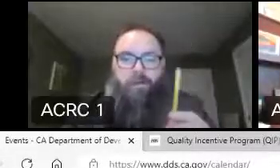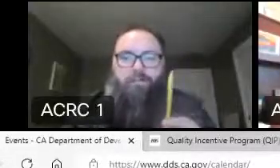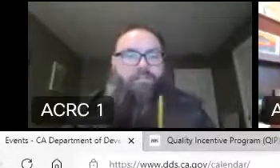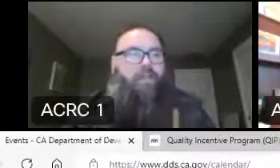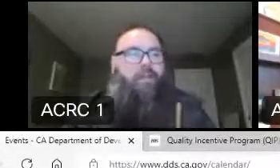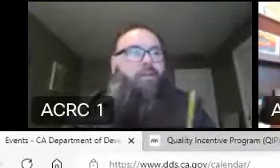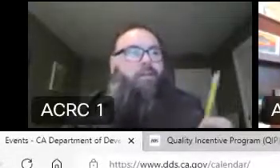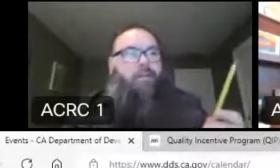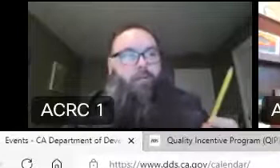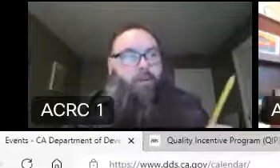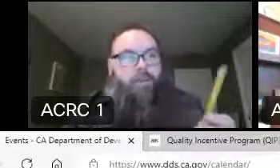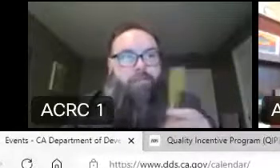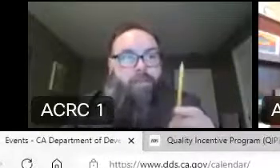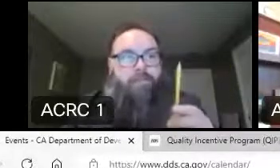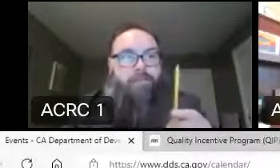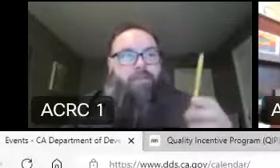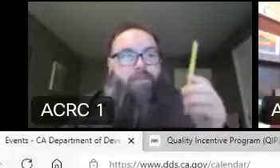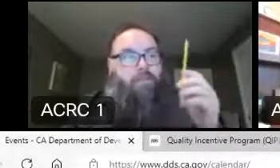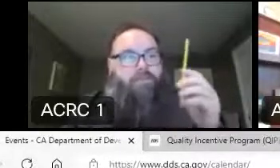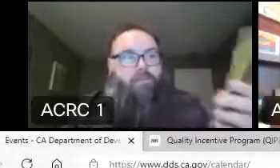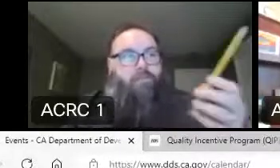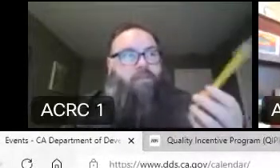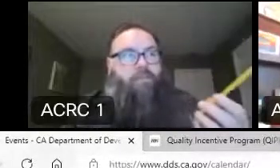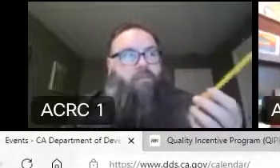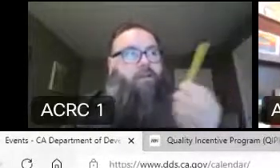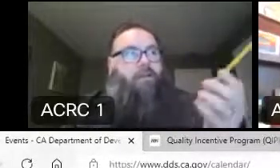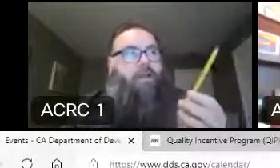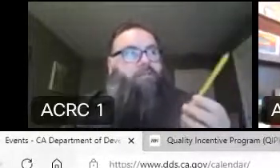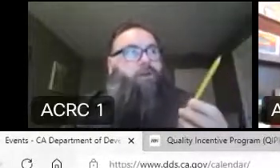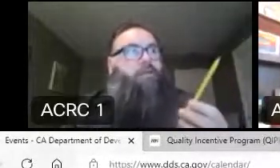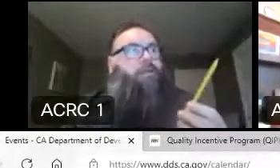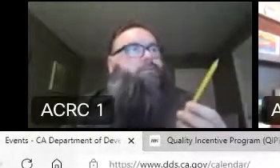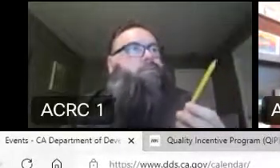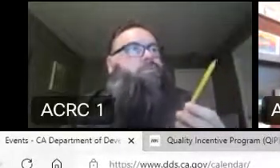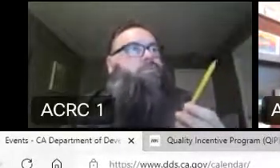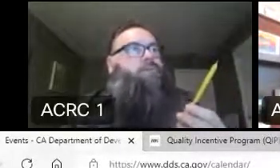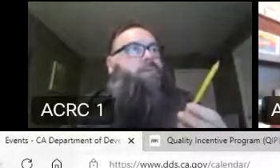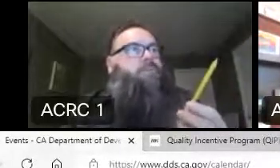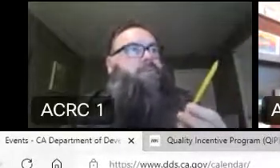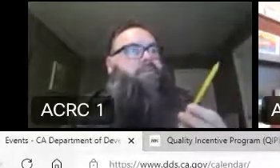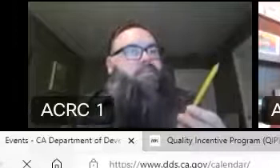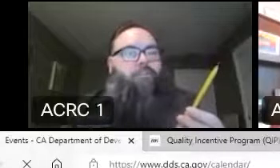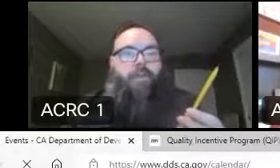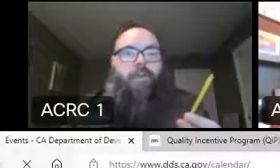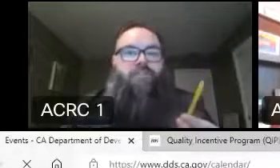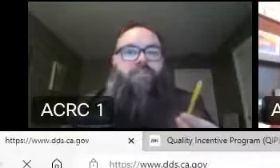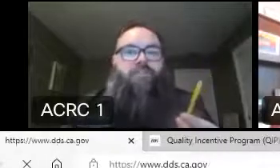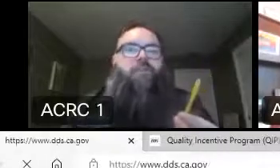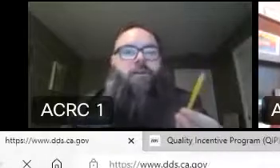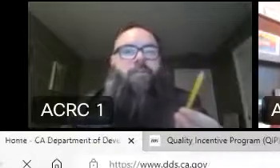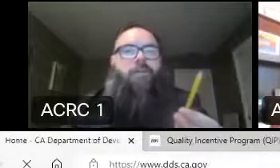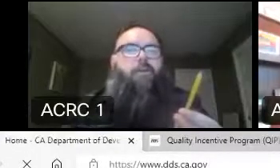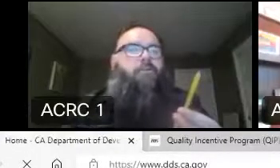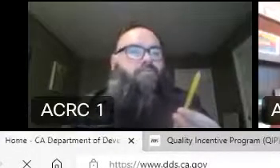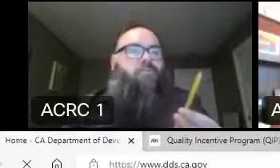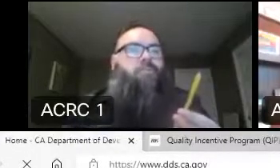the launch. And however, that being said, there is still meetings that are going on at the department. And if you go to DDS's homepage,